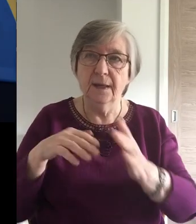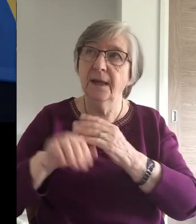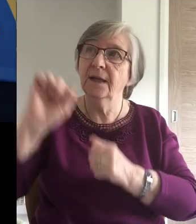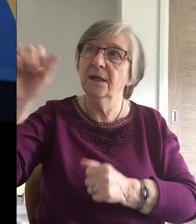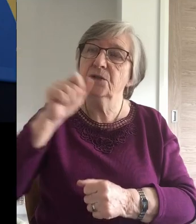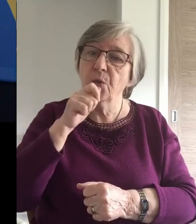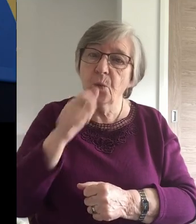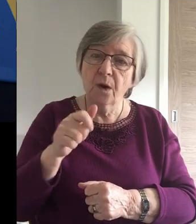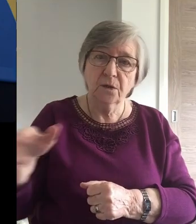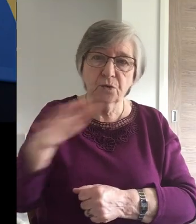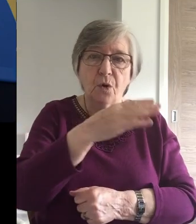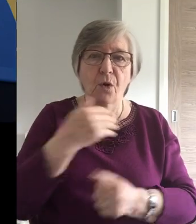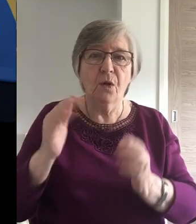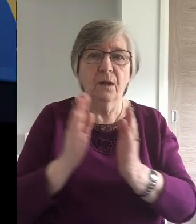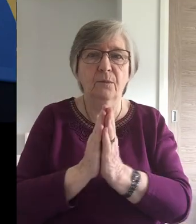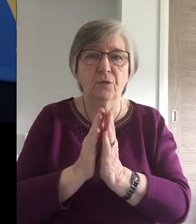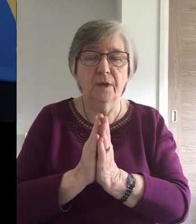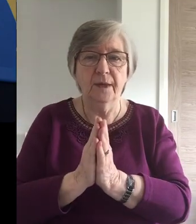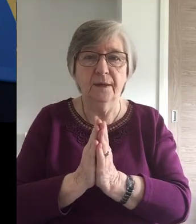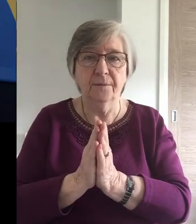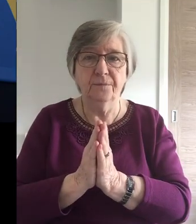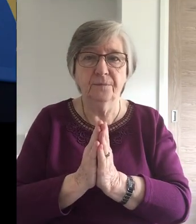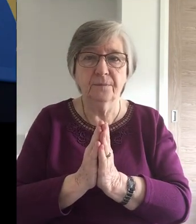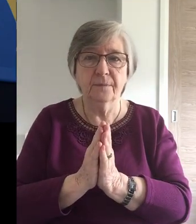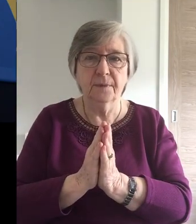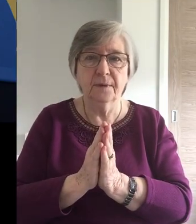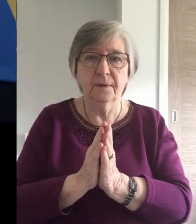in whose words we gather up our prayers.